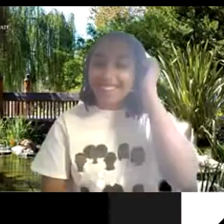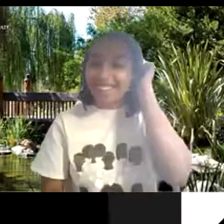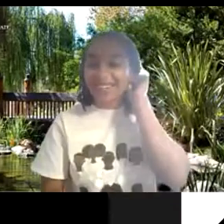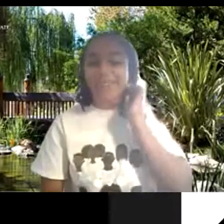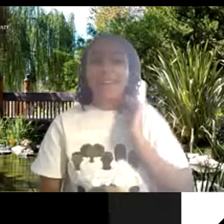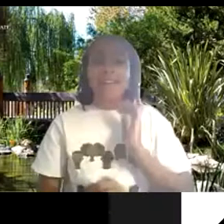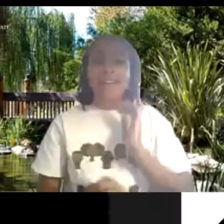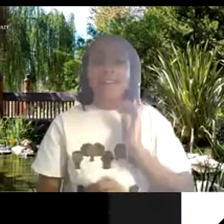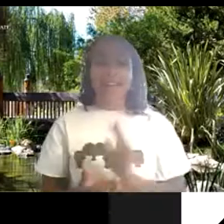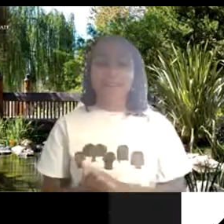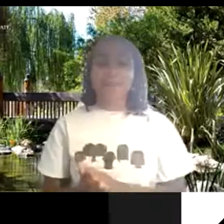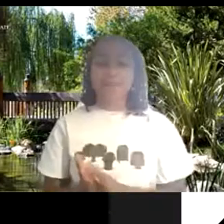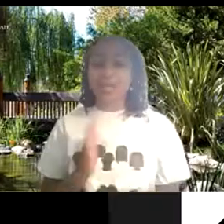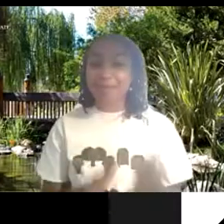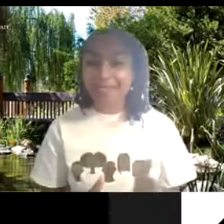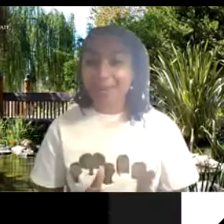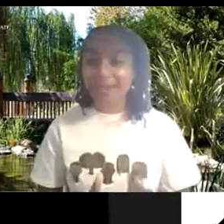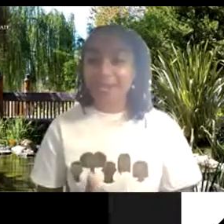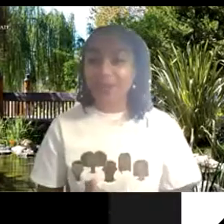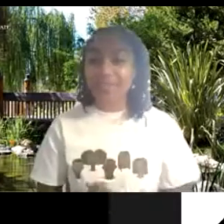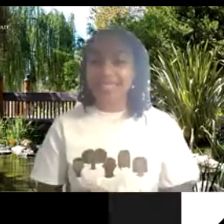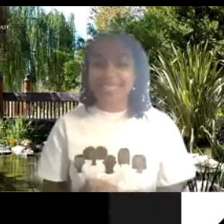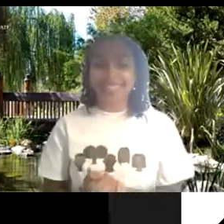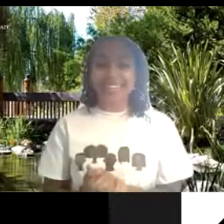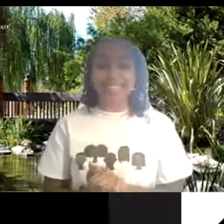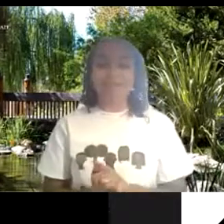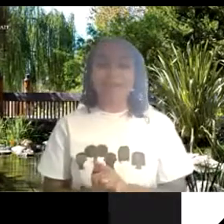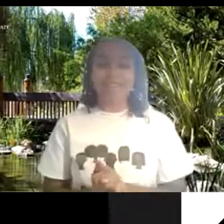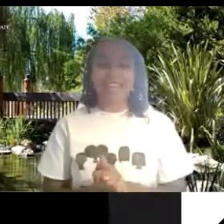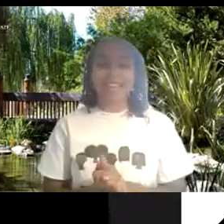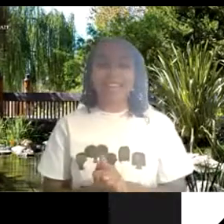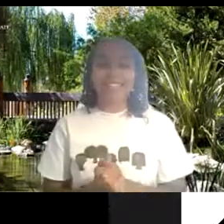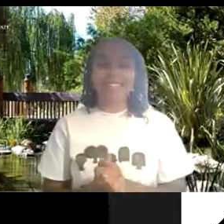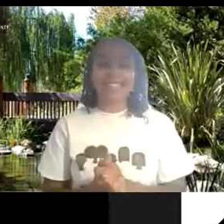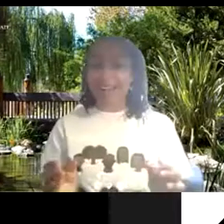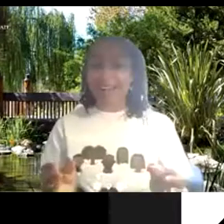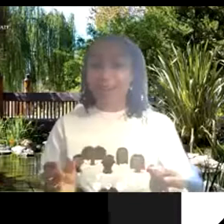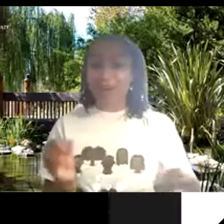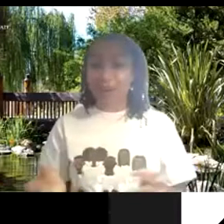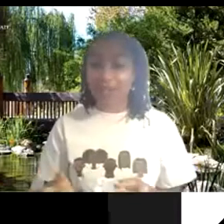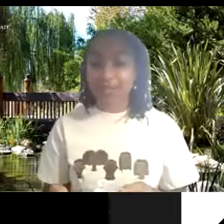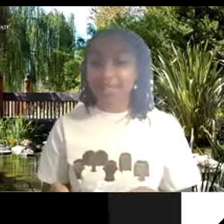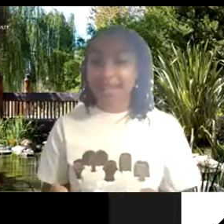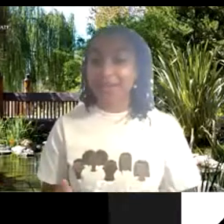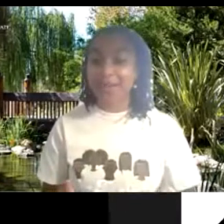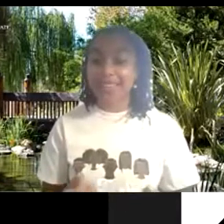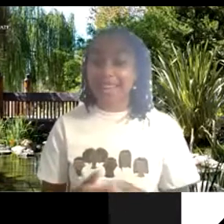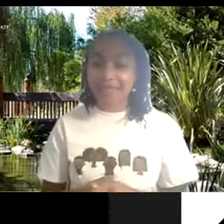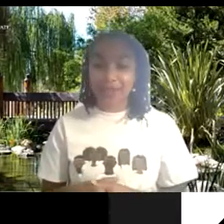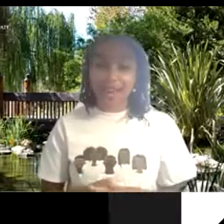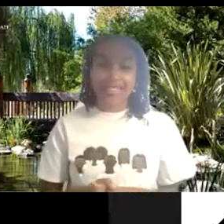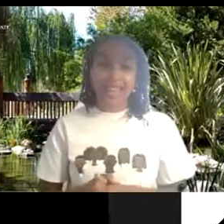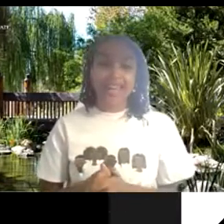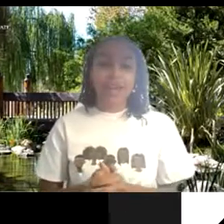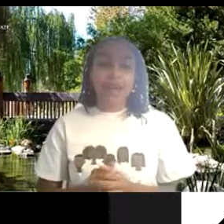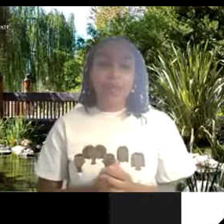Thank you. Switching back a little bit to the 1619 Project, one of the quotes that really stuck out to me at the end of